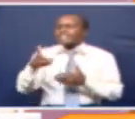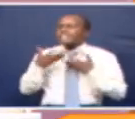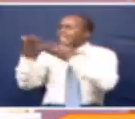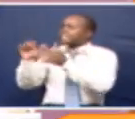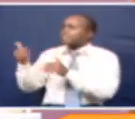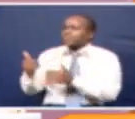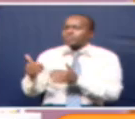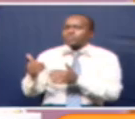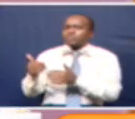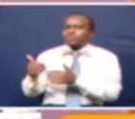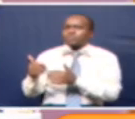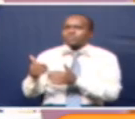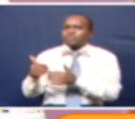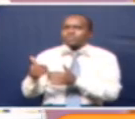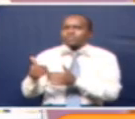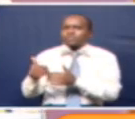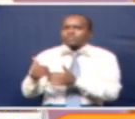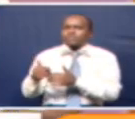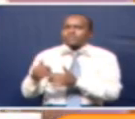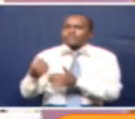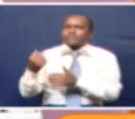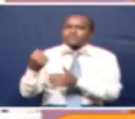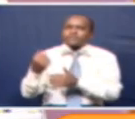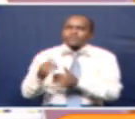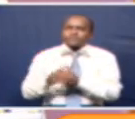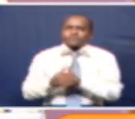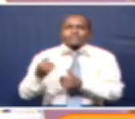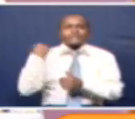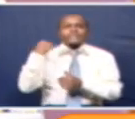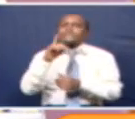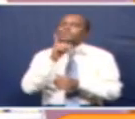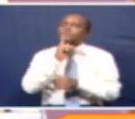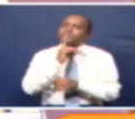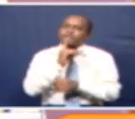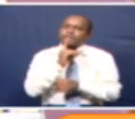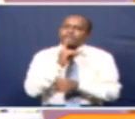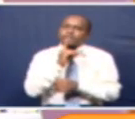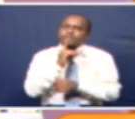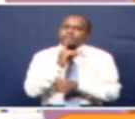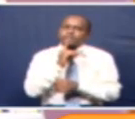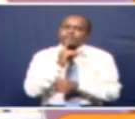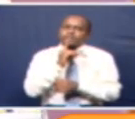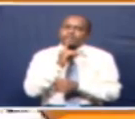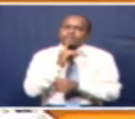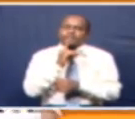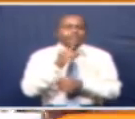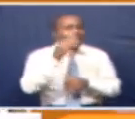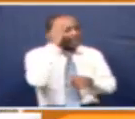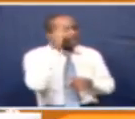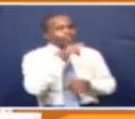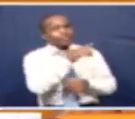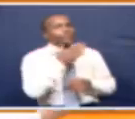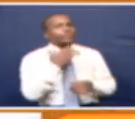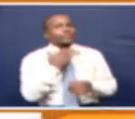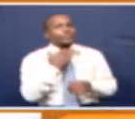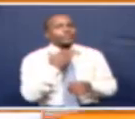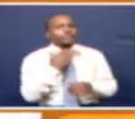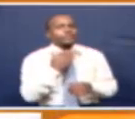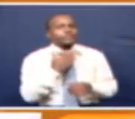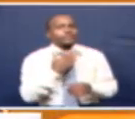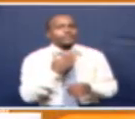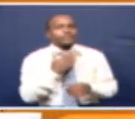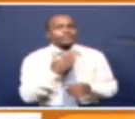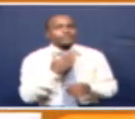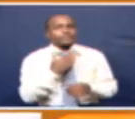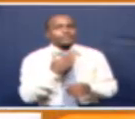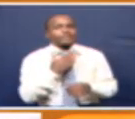Let me just finish. I will answer it, Honorable. Yesterday you said the president. I know, Honorable Duale, you want me to answer the question. But I